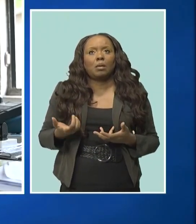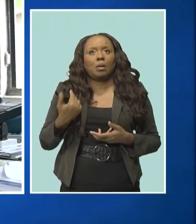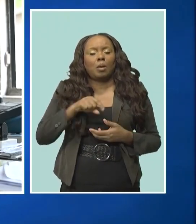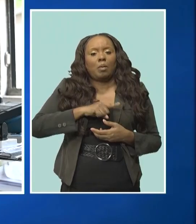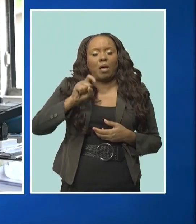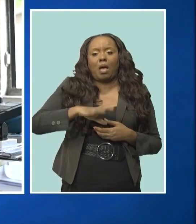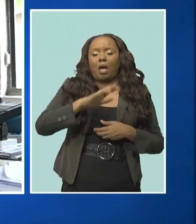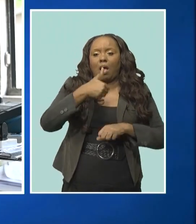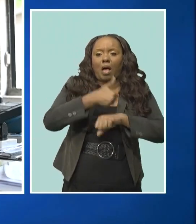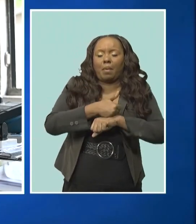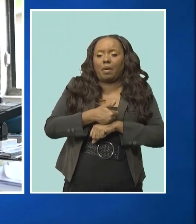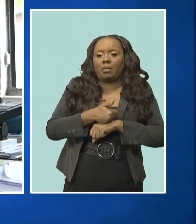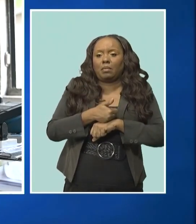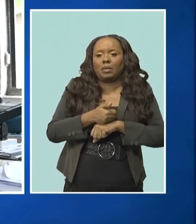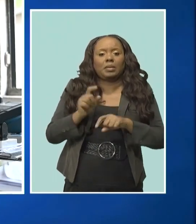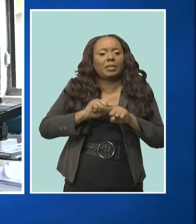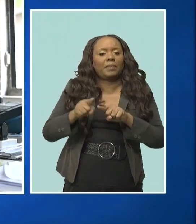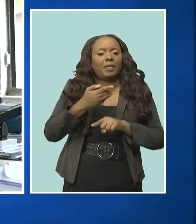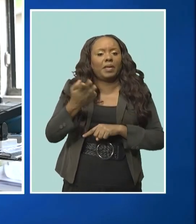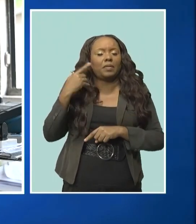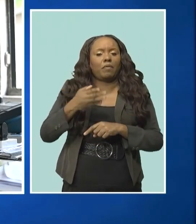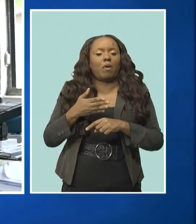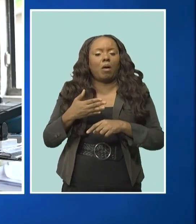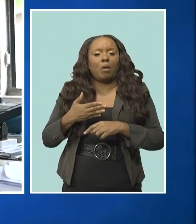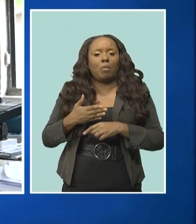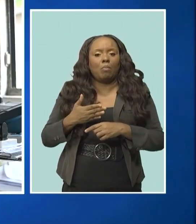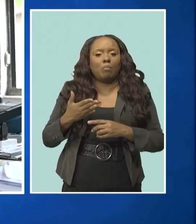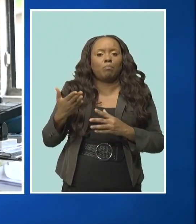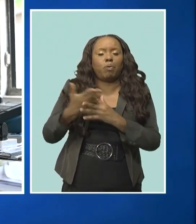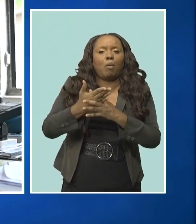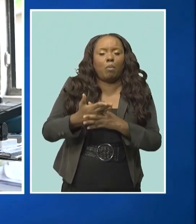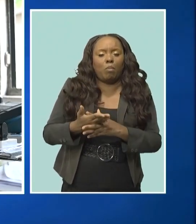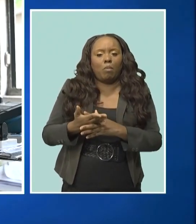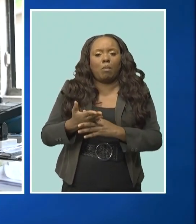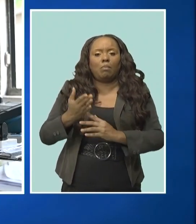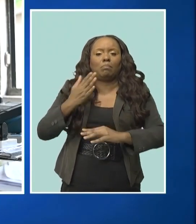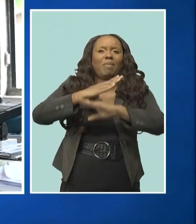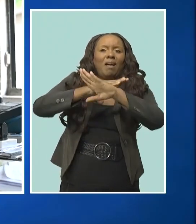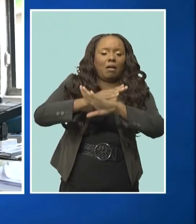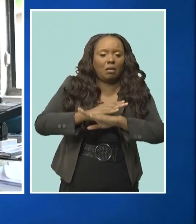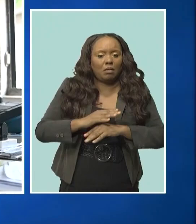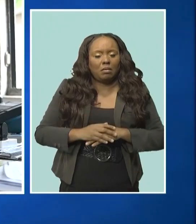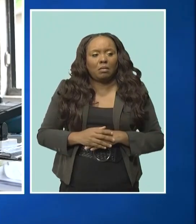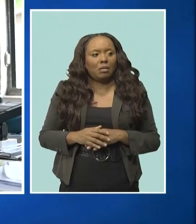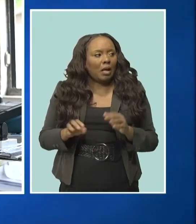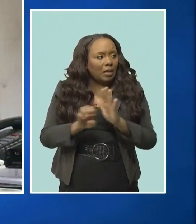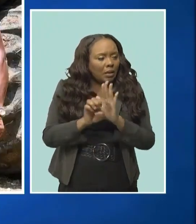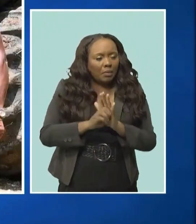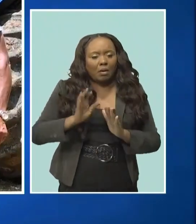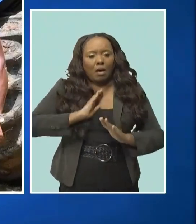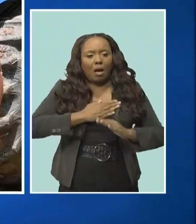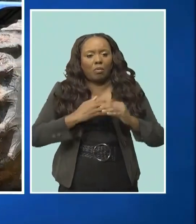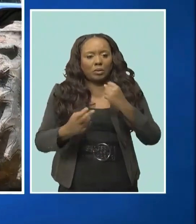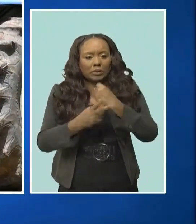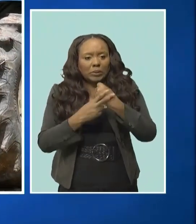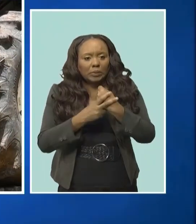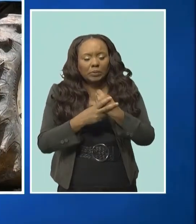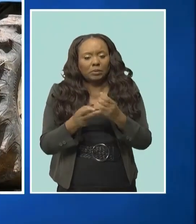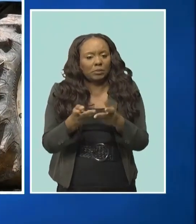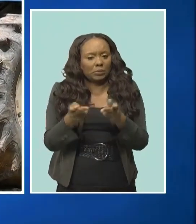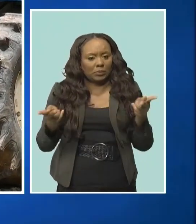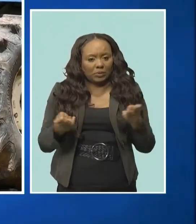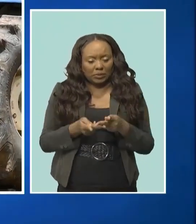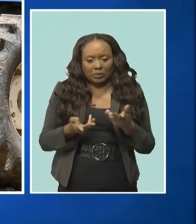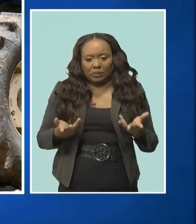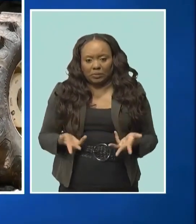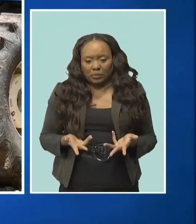anti-vandalism mechanism on all of our equipment, including our storage facilities for diesel. We have encountered on